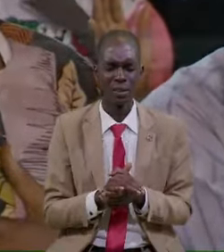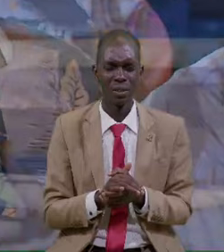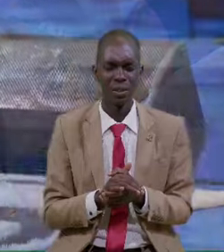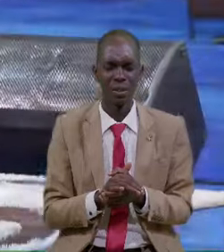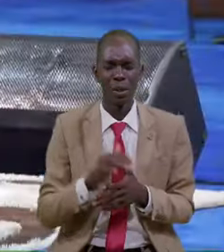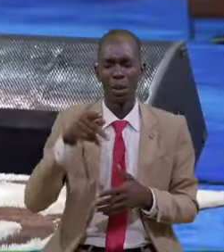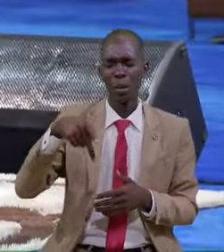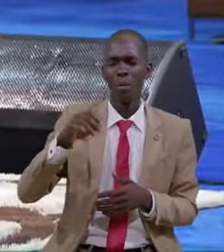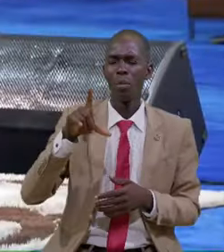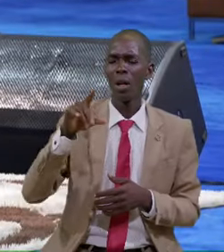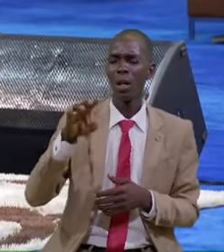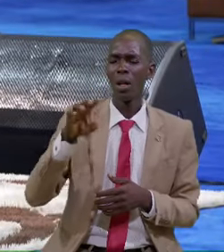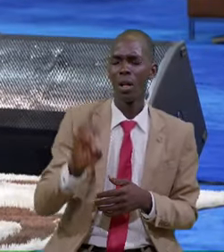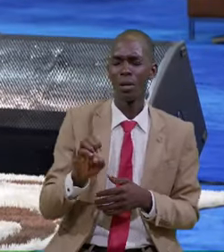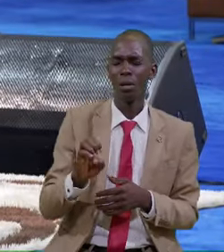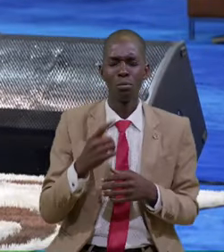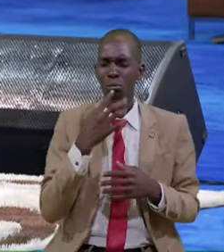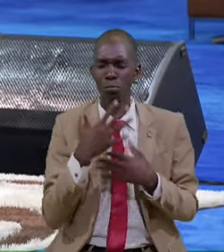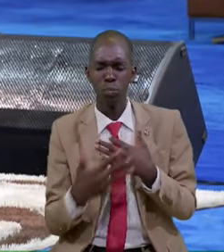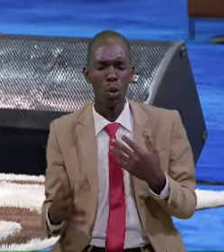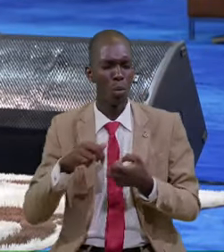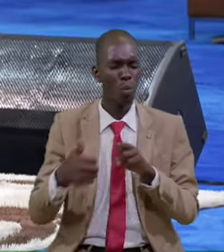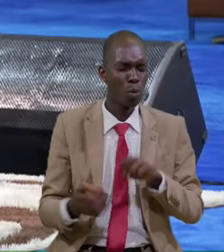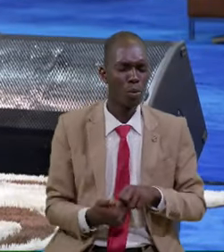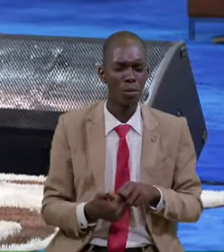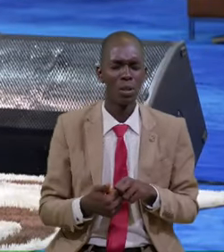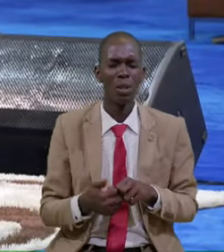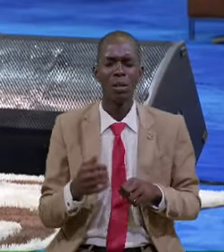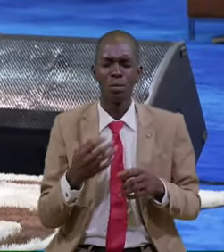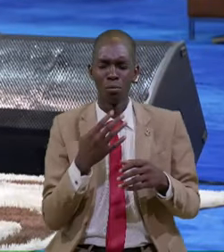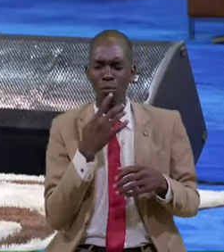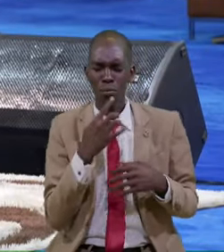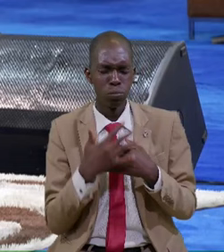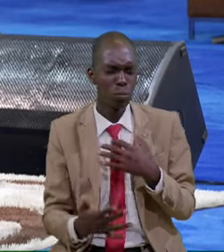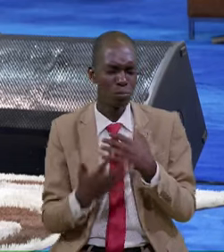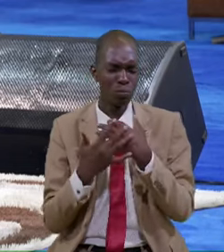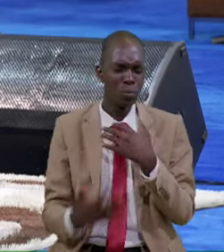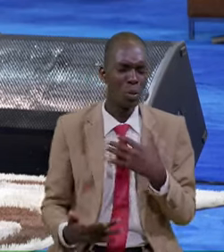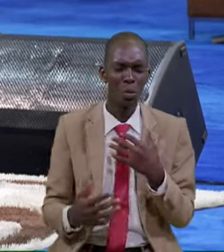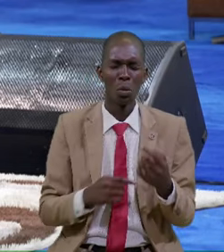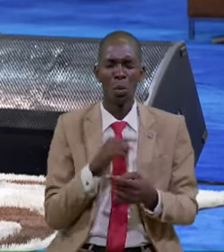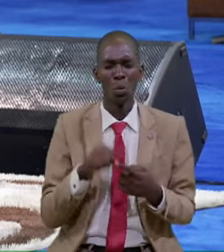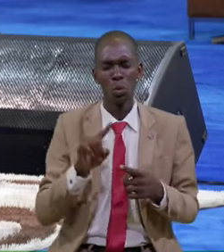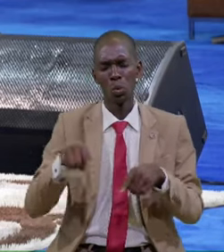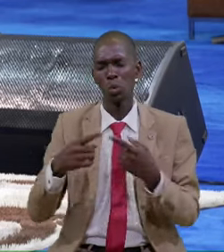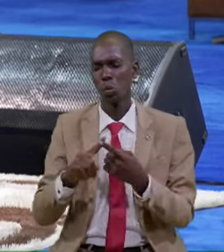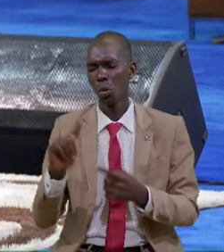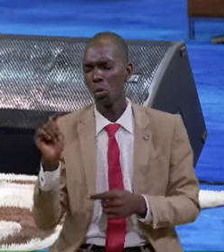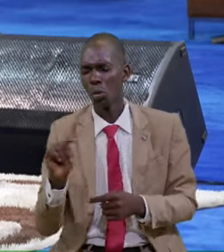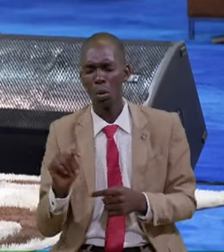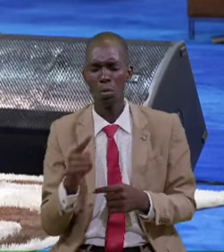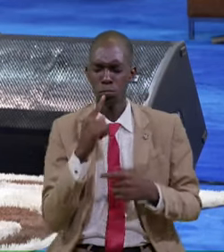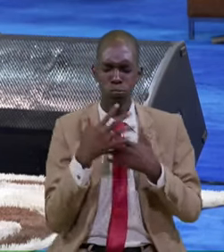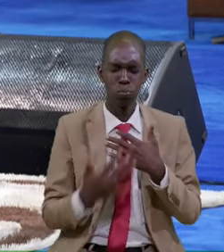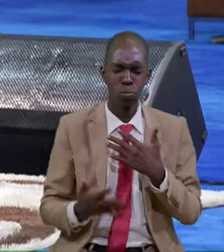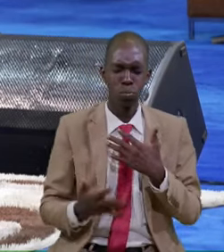Pile, issue of blood coming out, either coming out when you urinate or coming out